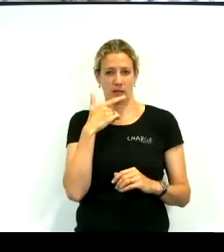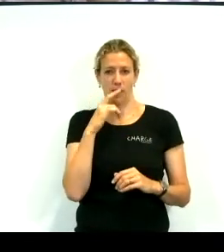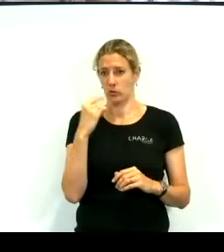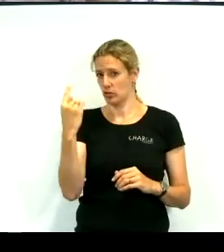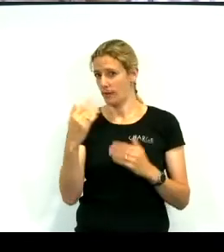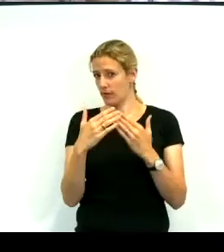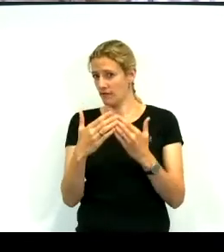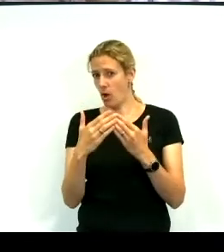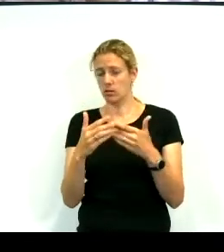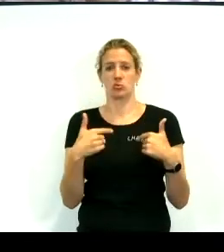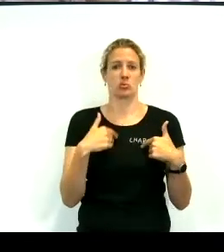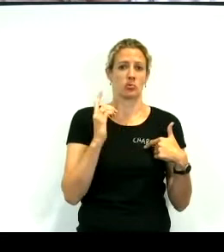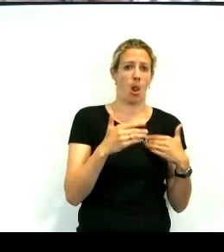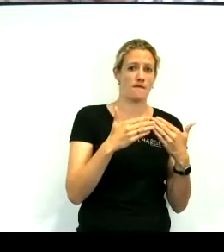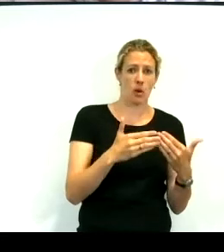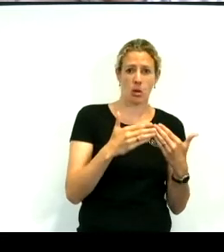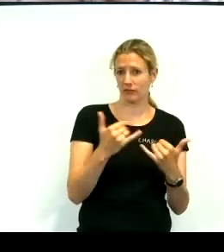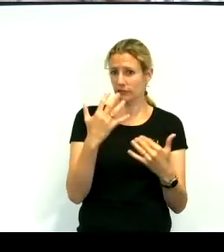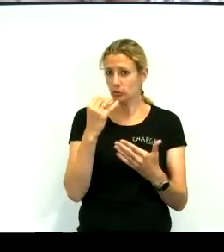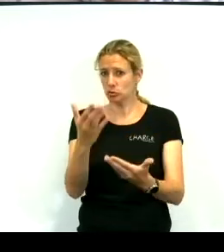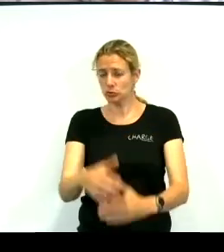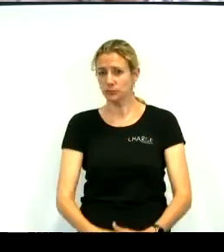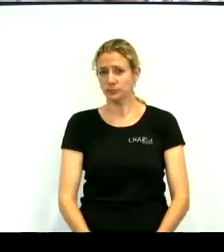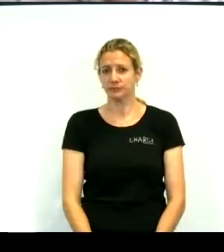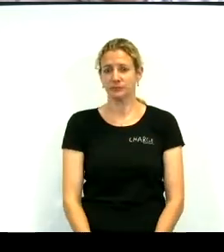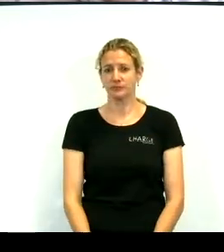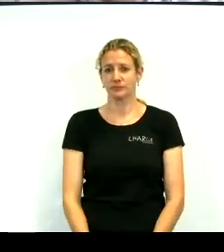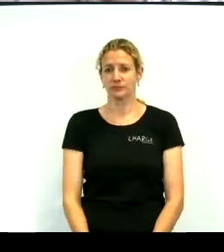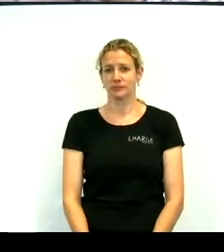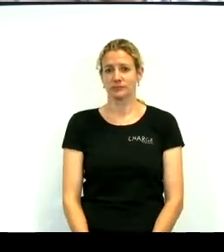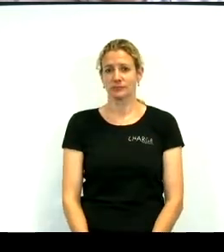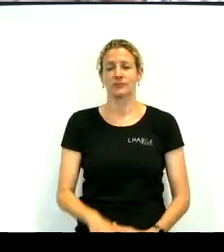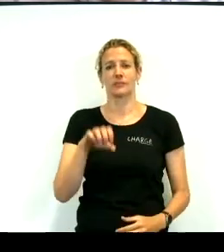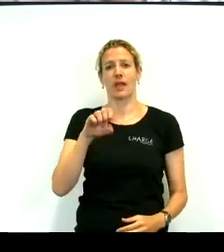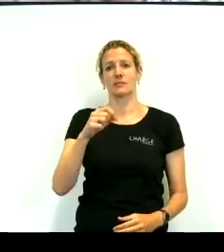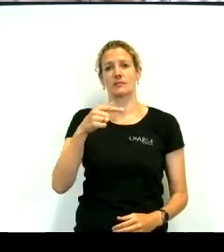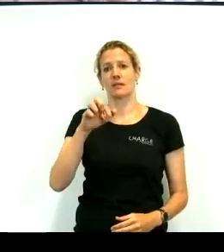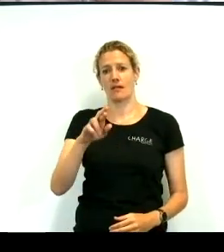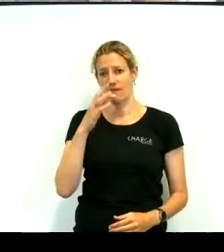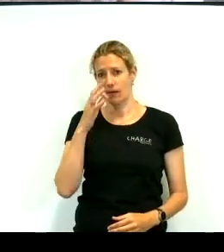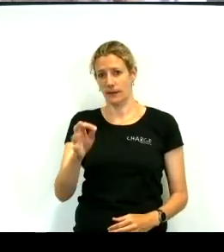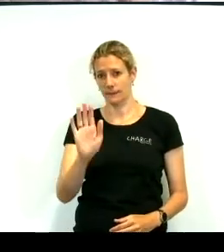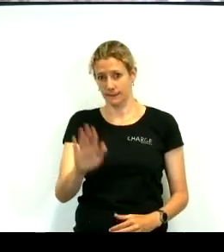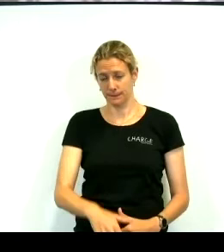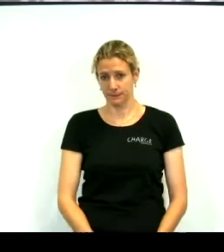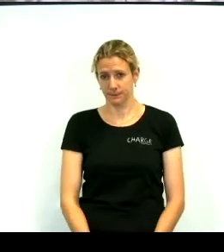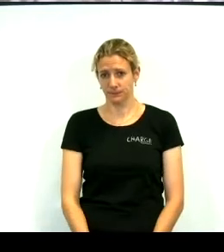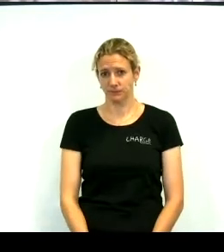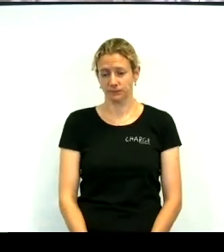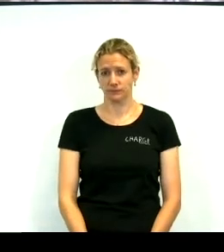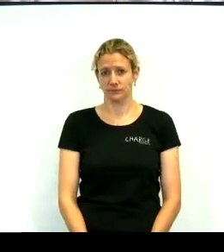a question in the chat. It's in English. Would you like to read it out or do you want me to? Von Esther. It was posted by Esther.